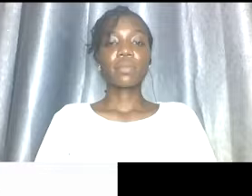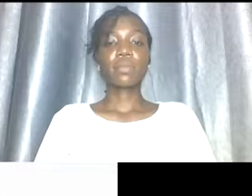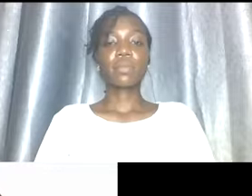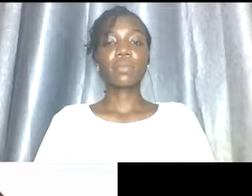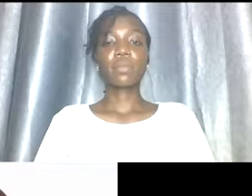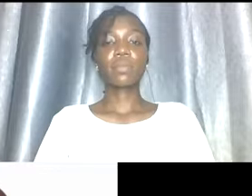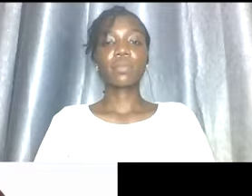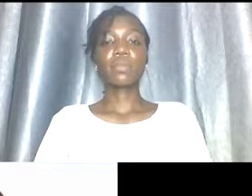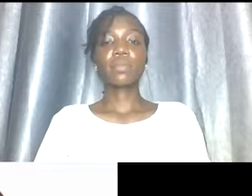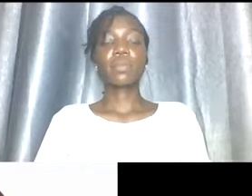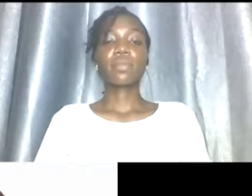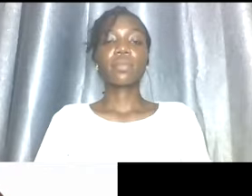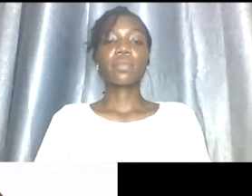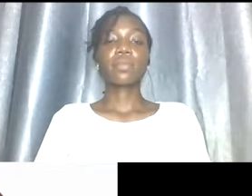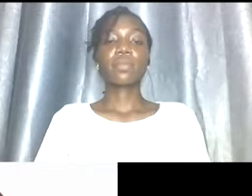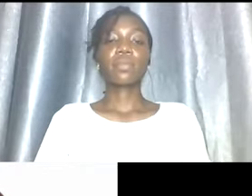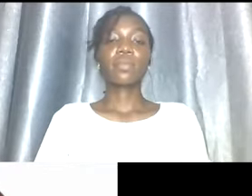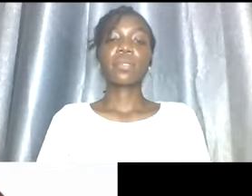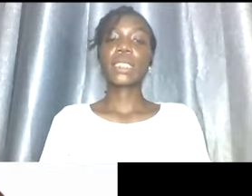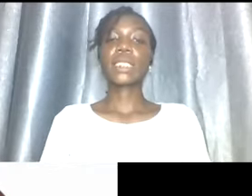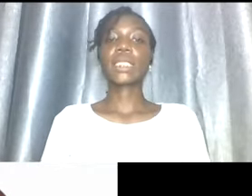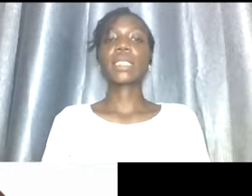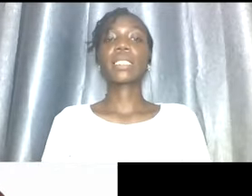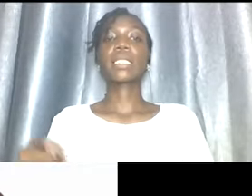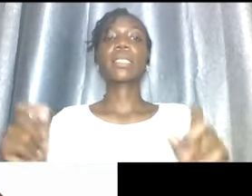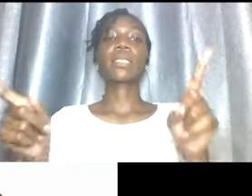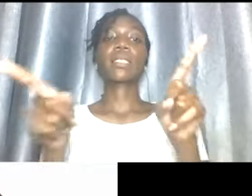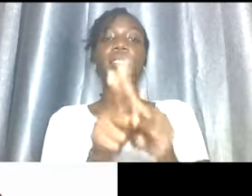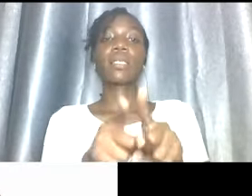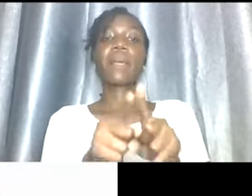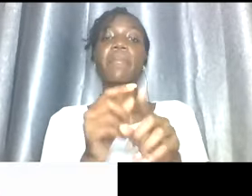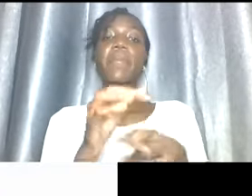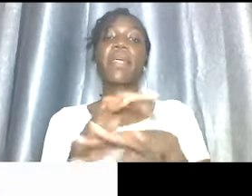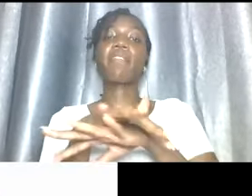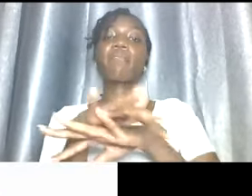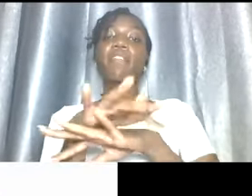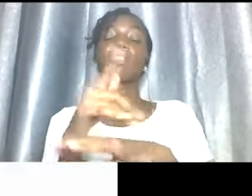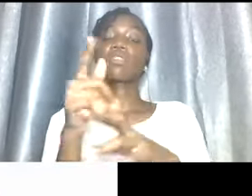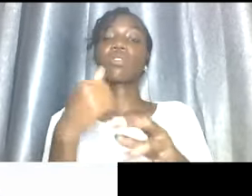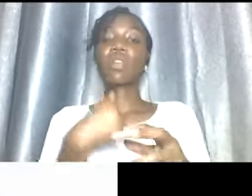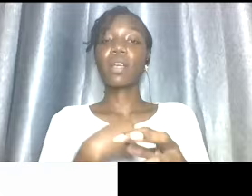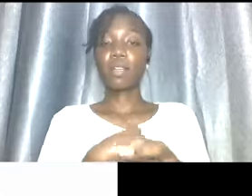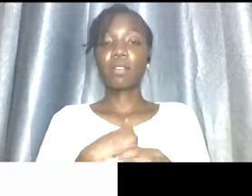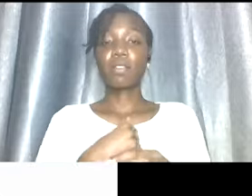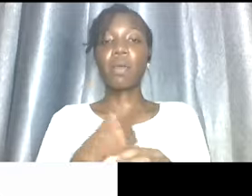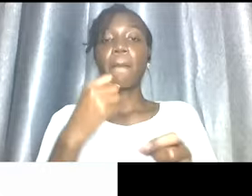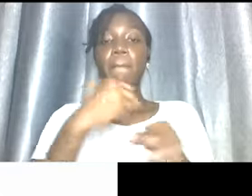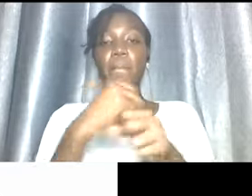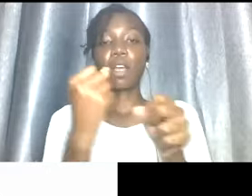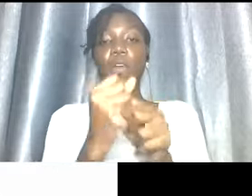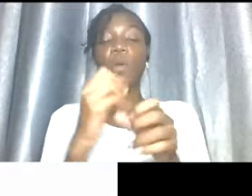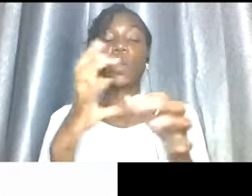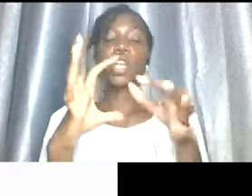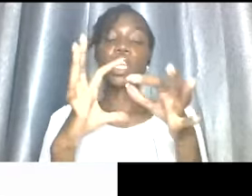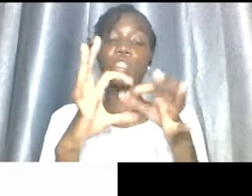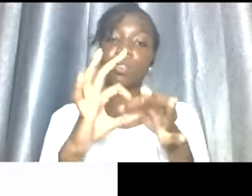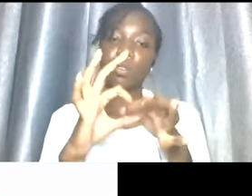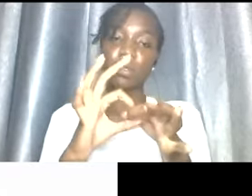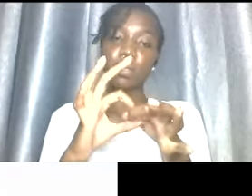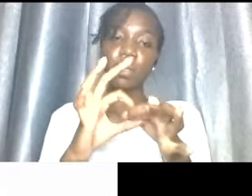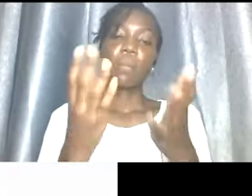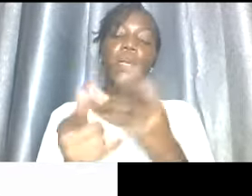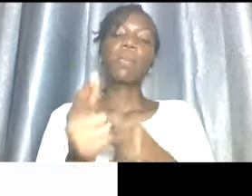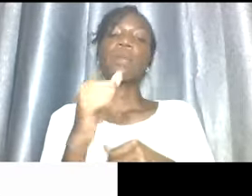It should be very diverse, as diverse as you can have it. That's why it's important to make connections. You may not